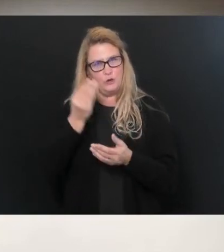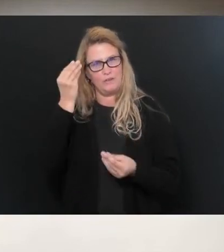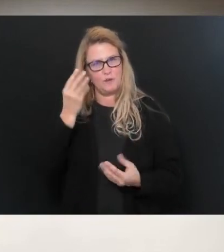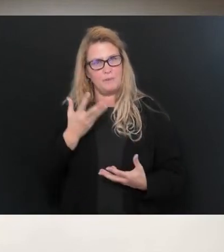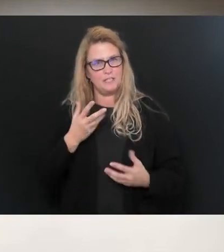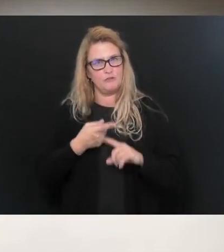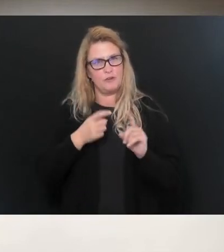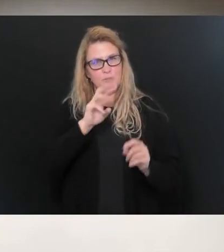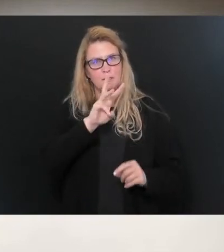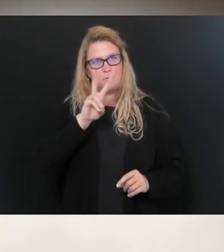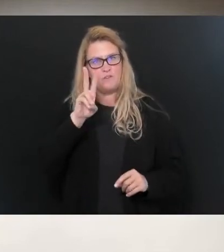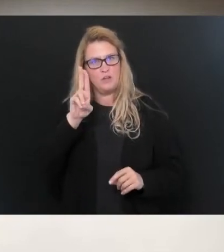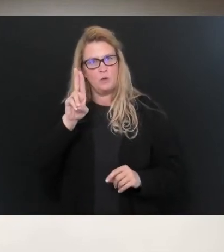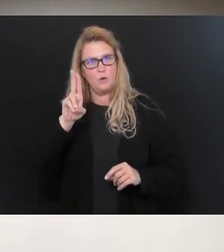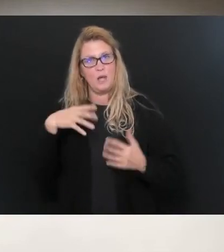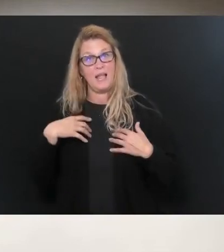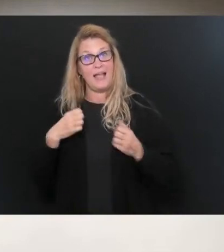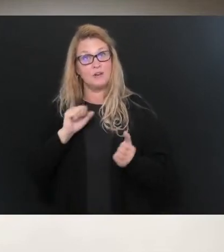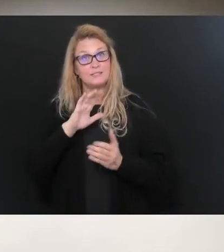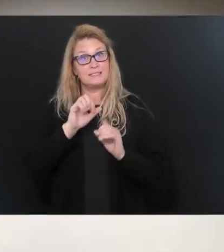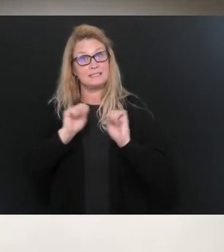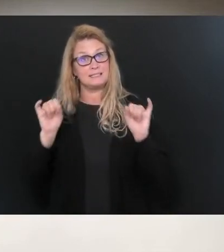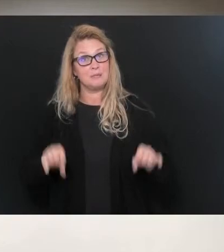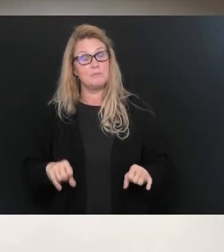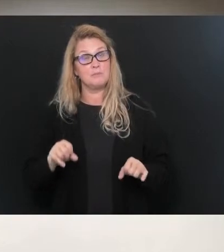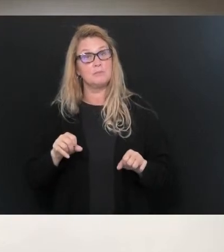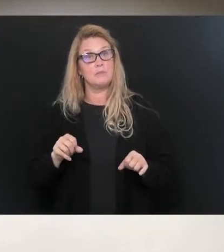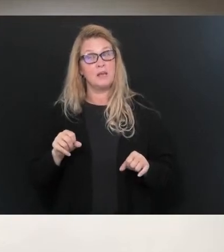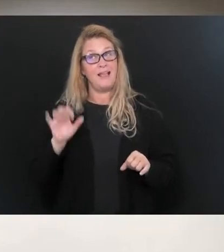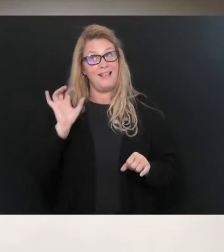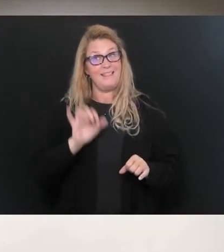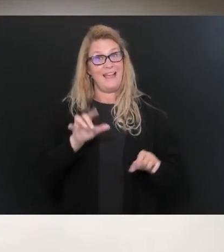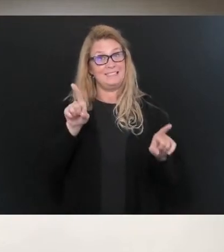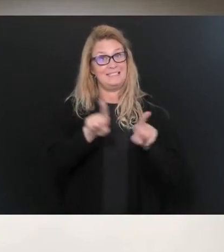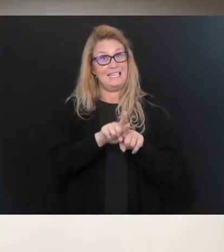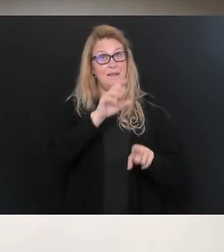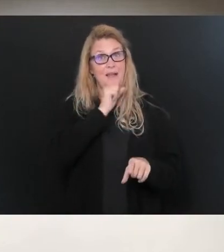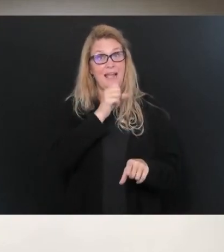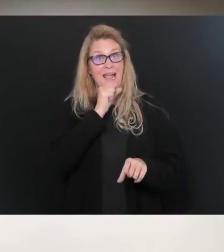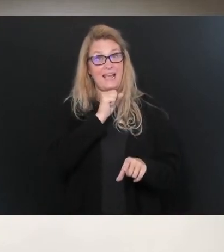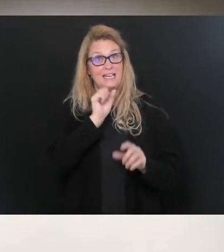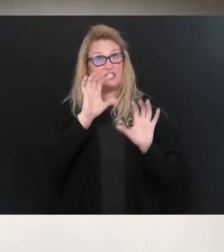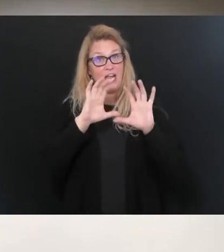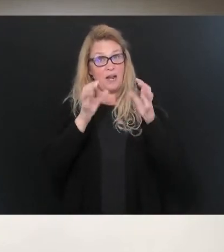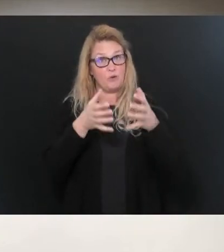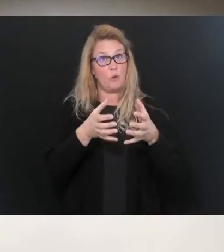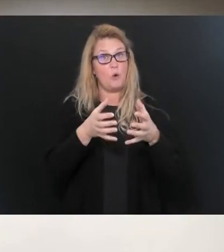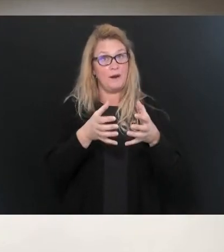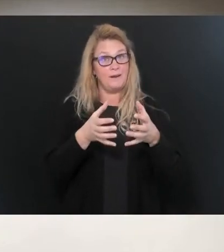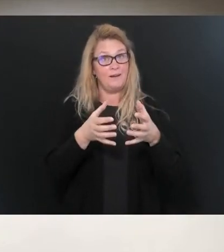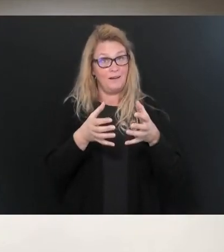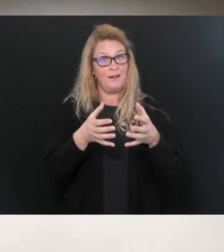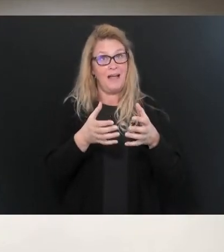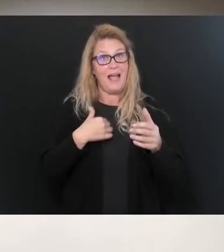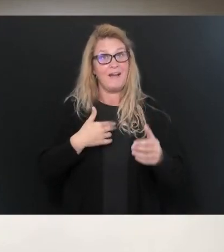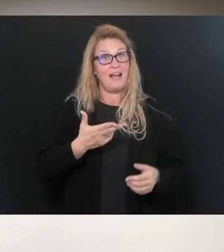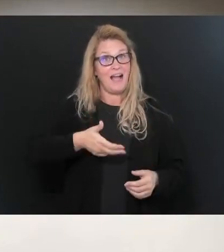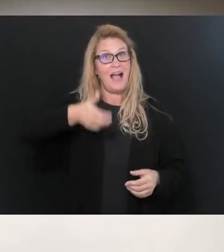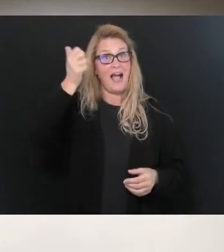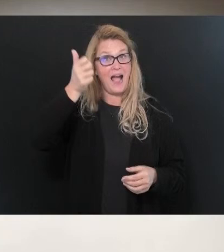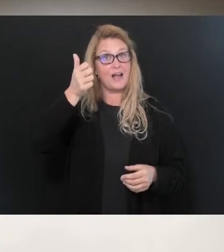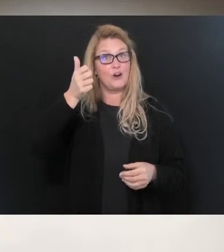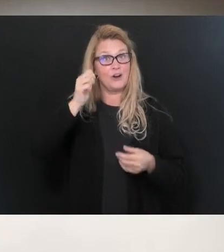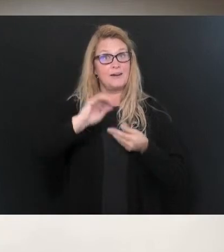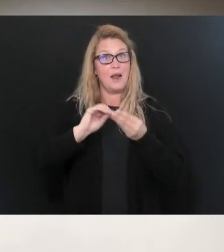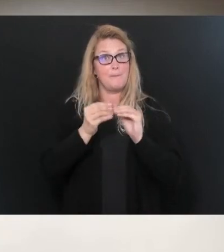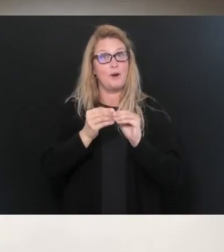the WVU health system that shows in those same age categories a much significantly higher rate of